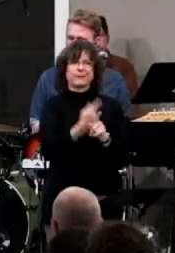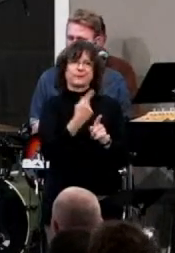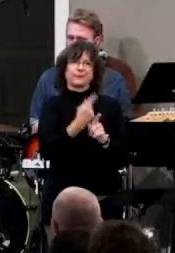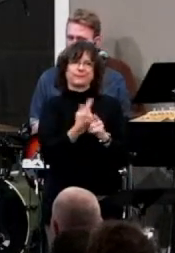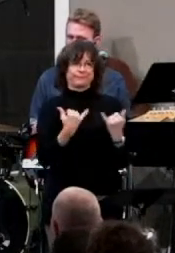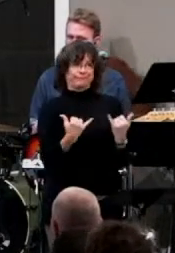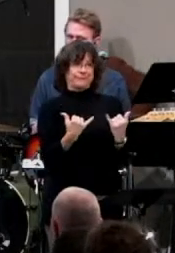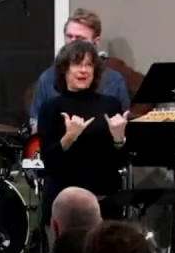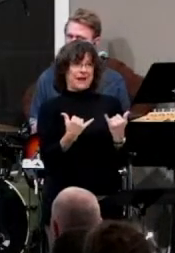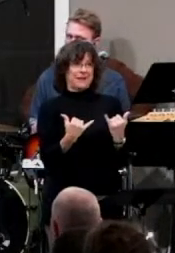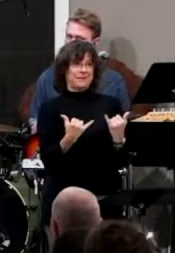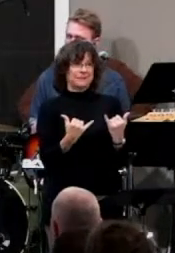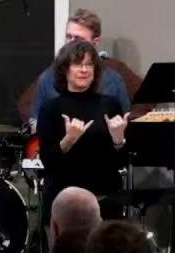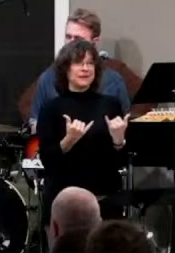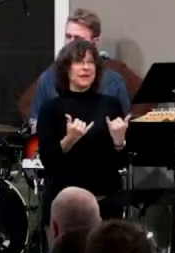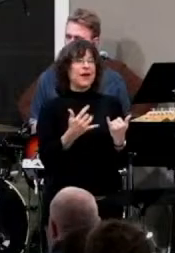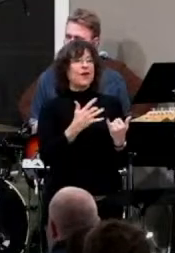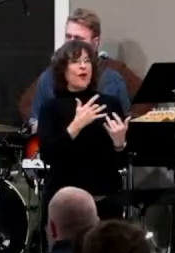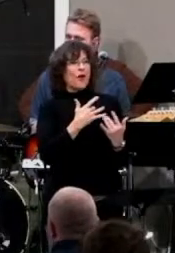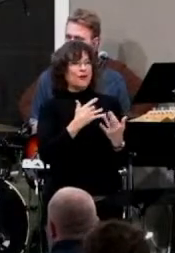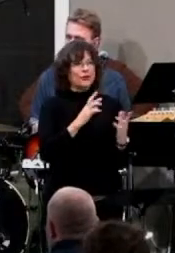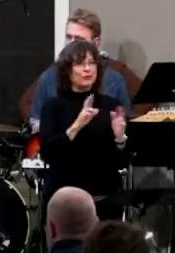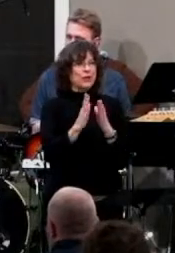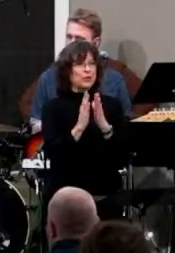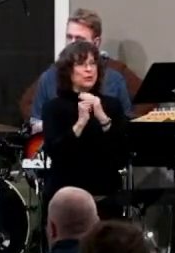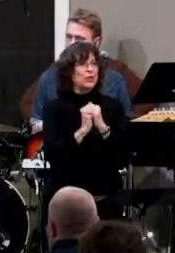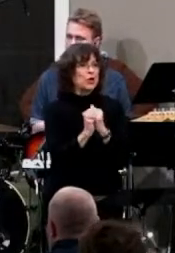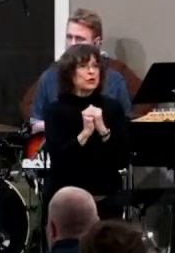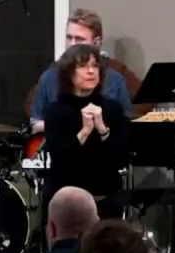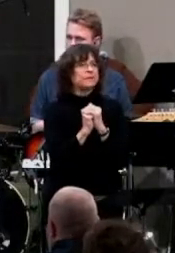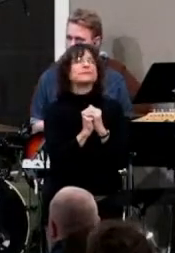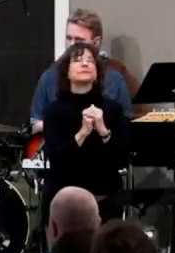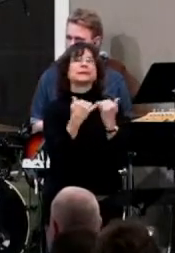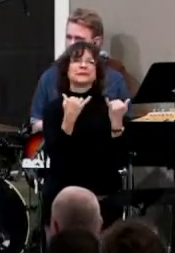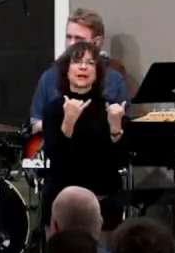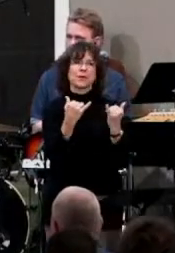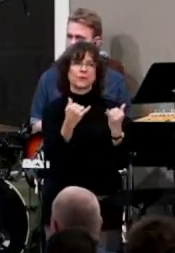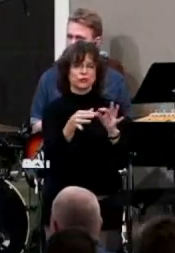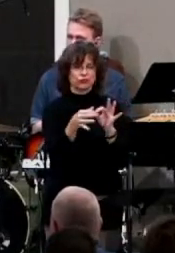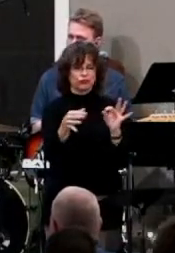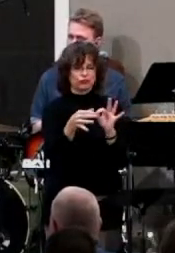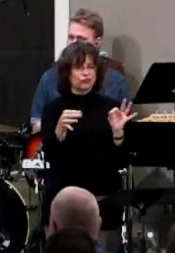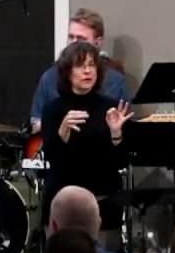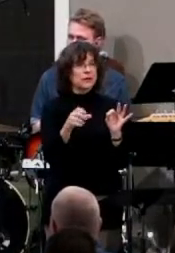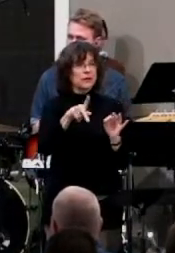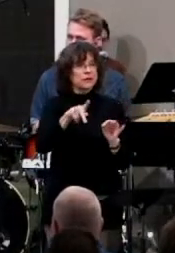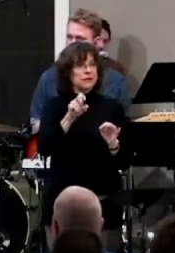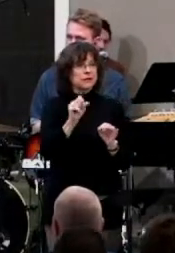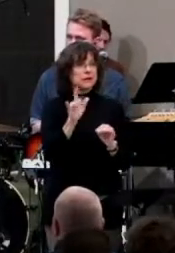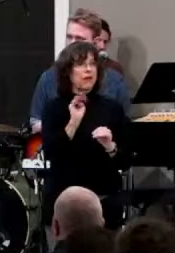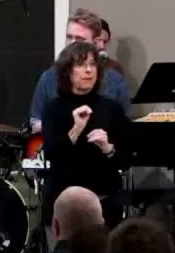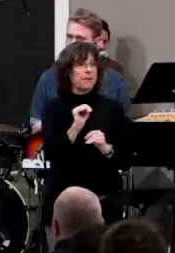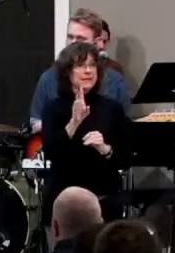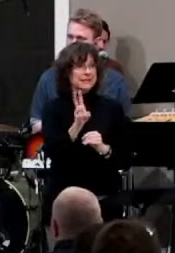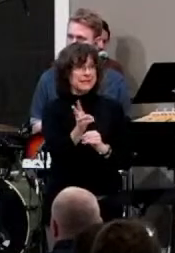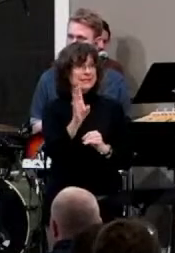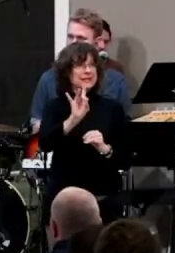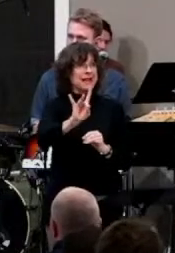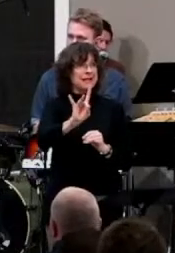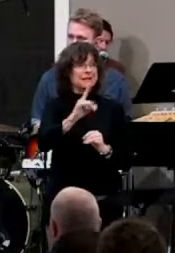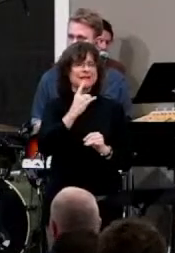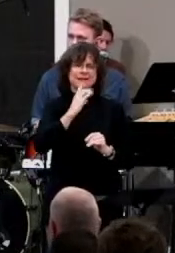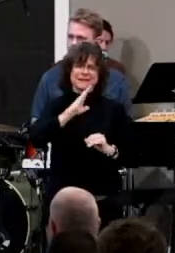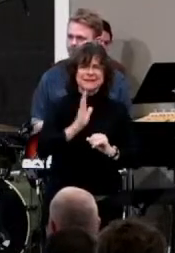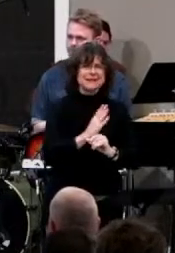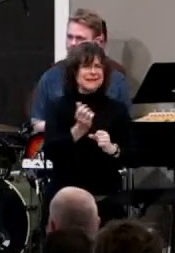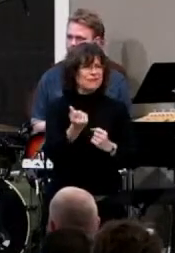that as we tune our hearts to worship, that I just read from Psalm 68. It says this: sing to God, sing praises to